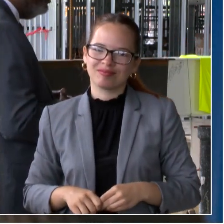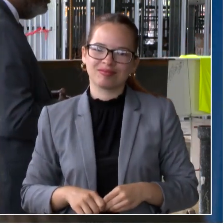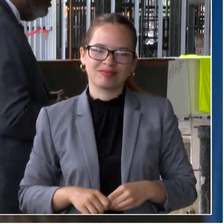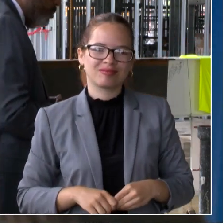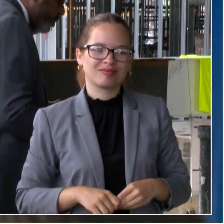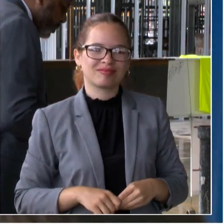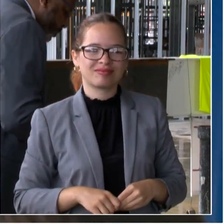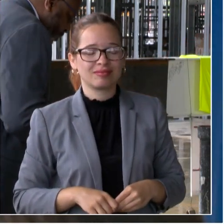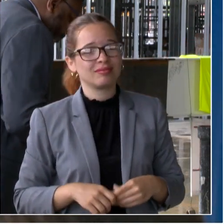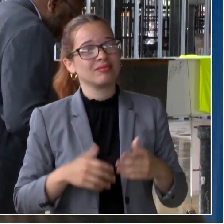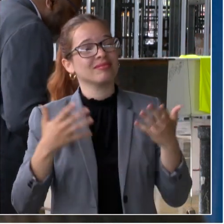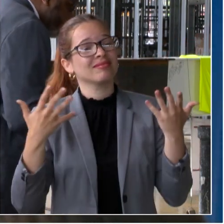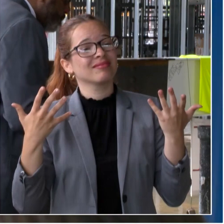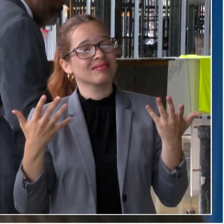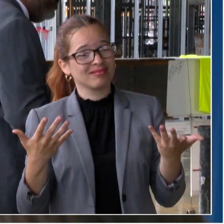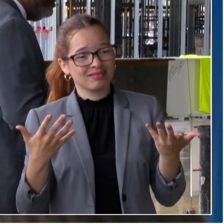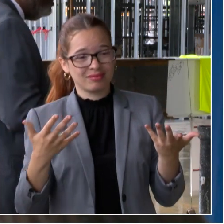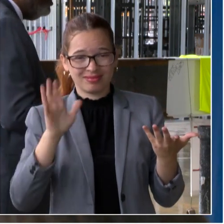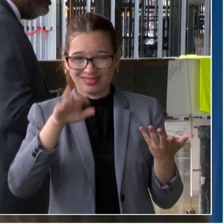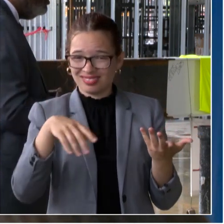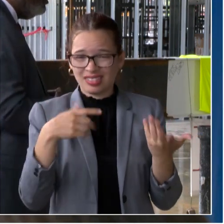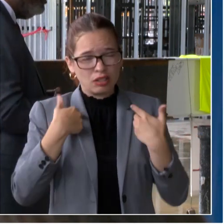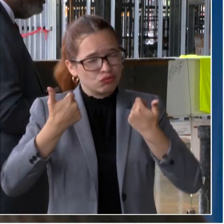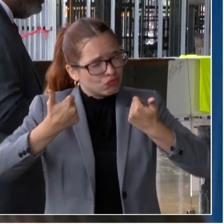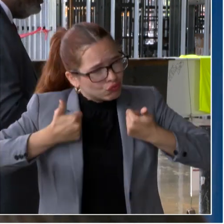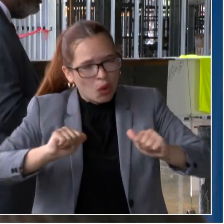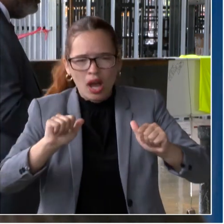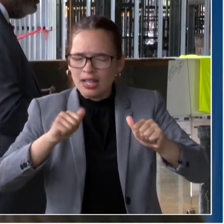another big hand for Wayne Turnage for the work?